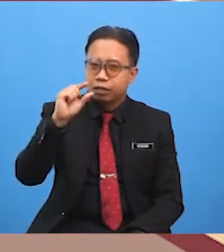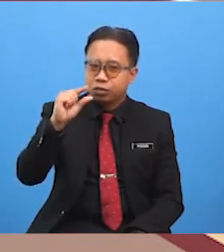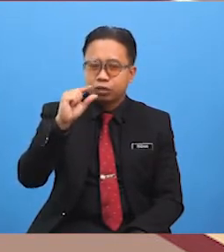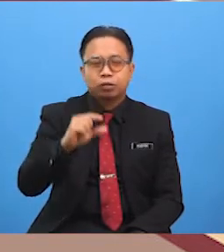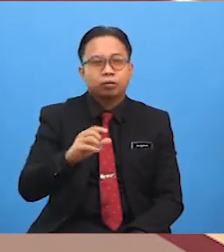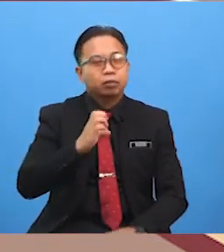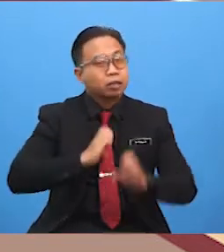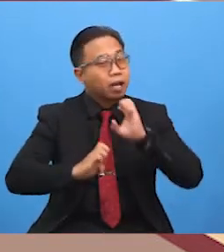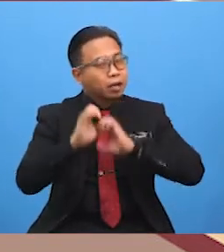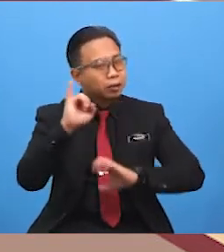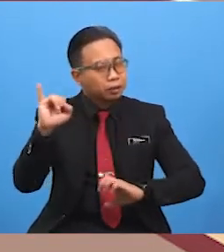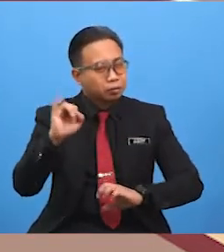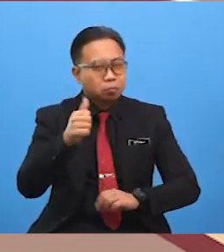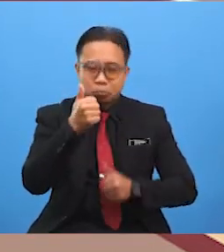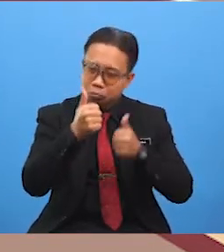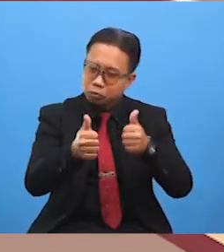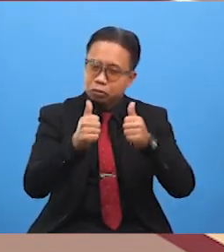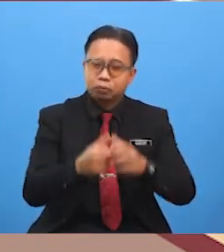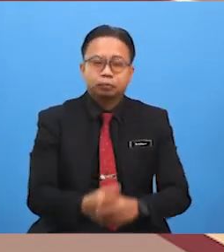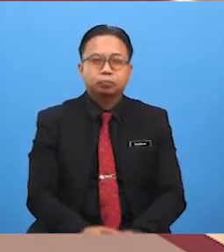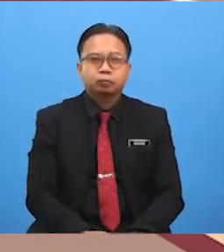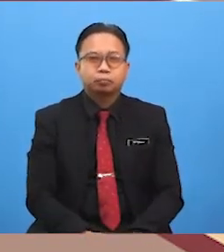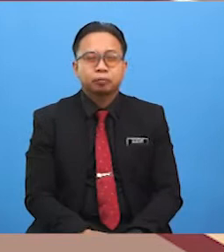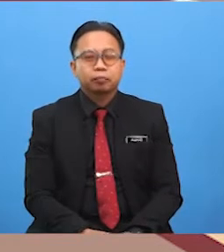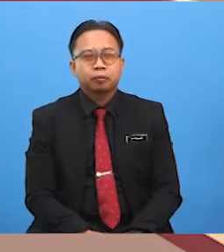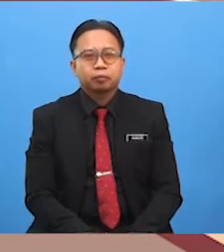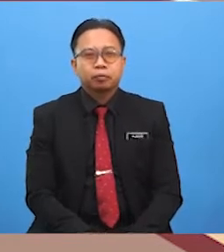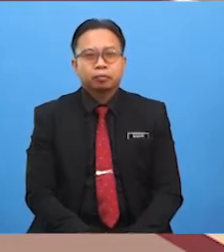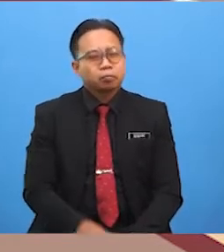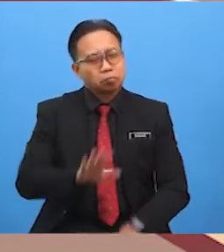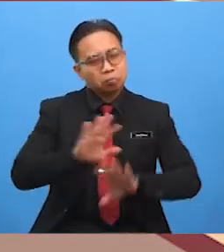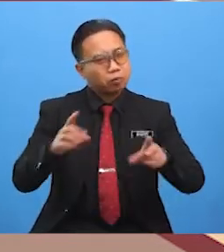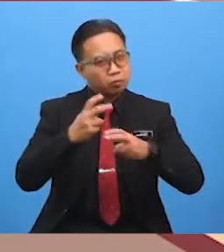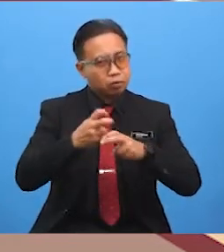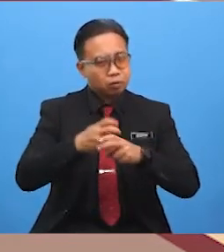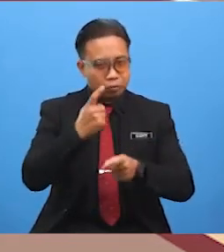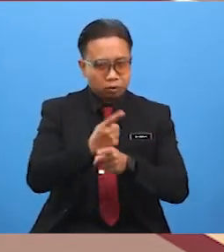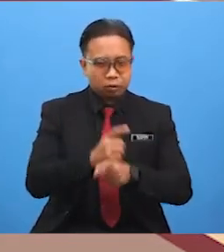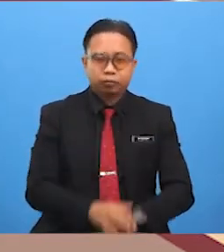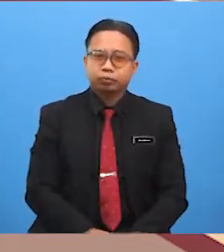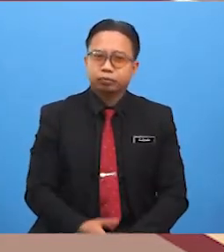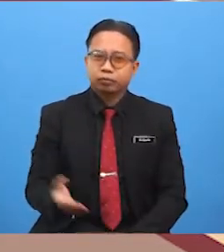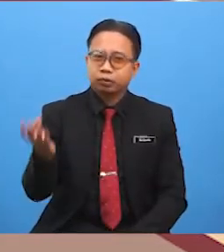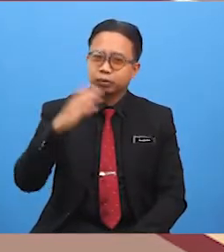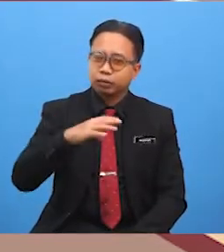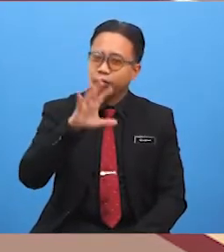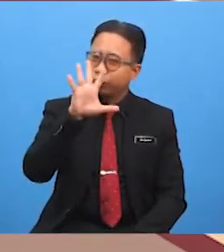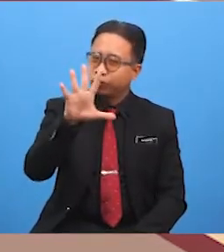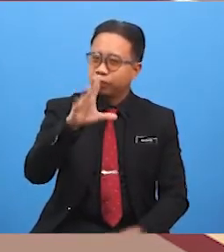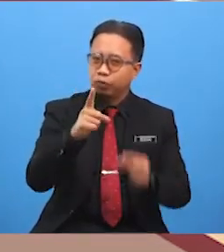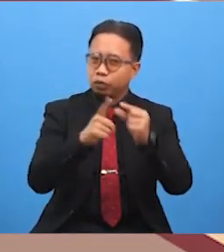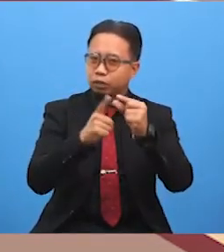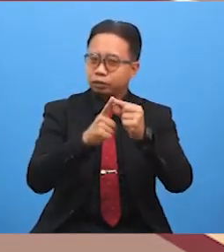E-X-C-I-T-I-N-G, exciting. Good job, boys and girls. The 4 words were not so difficult, right? Now let's move on to the fifth